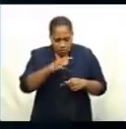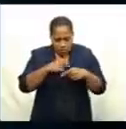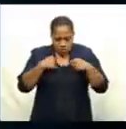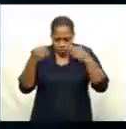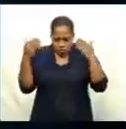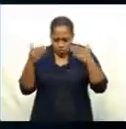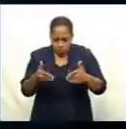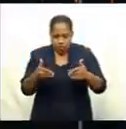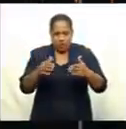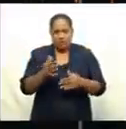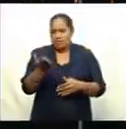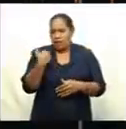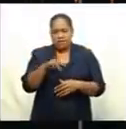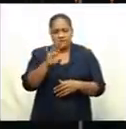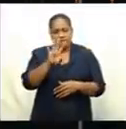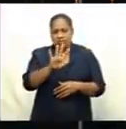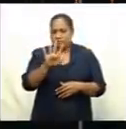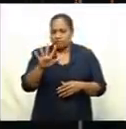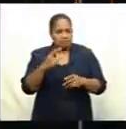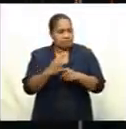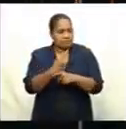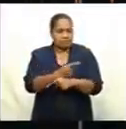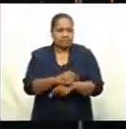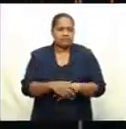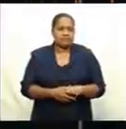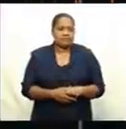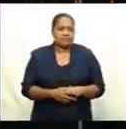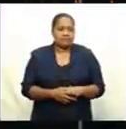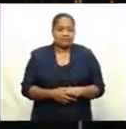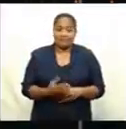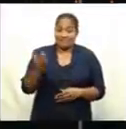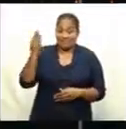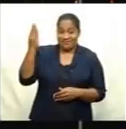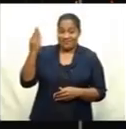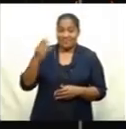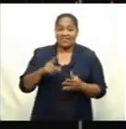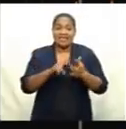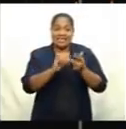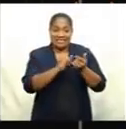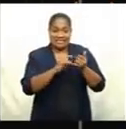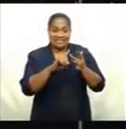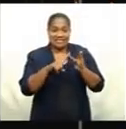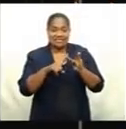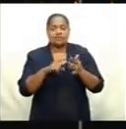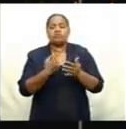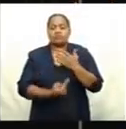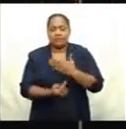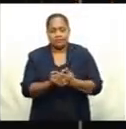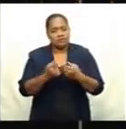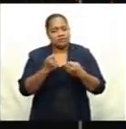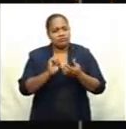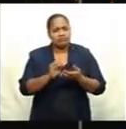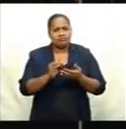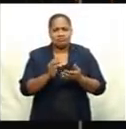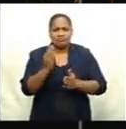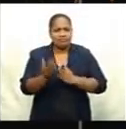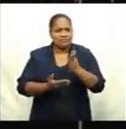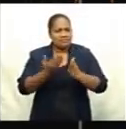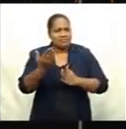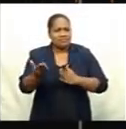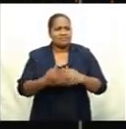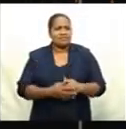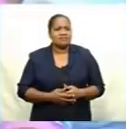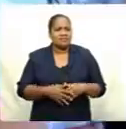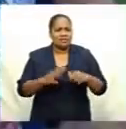in the last 4 or 5 weeks. Rebels number 8 EC Naisarani has been rewarded for his recent fine form in the Super Rugby